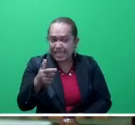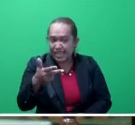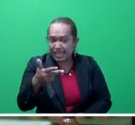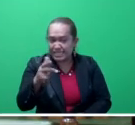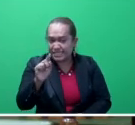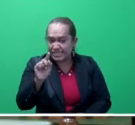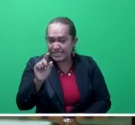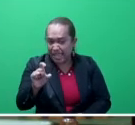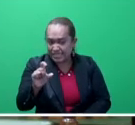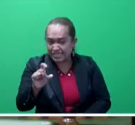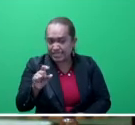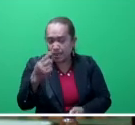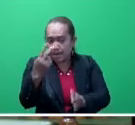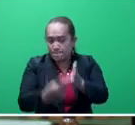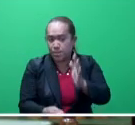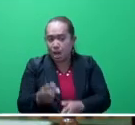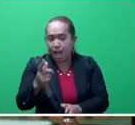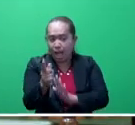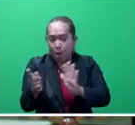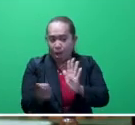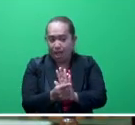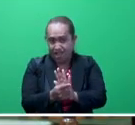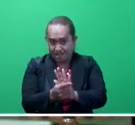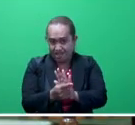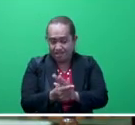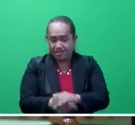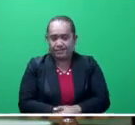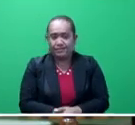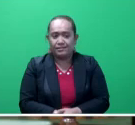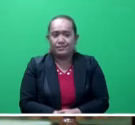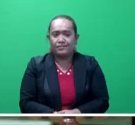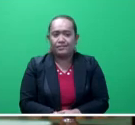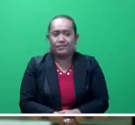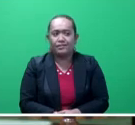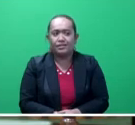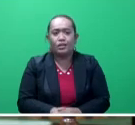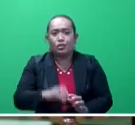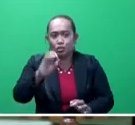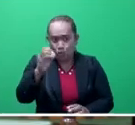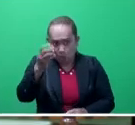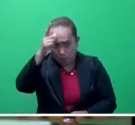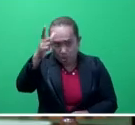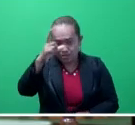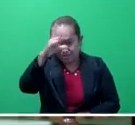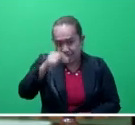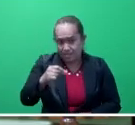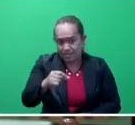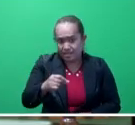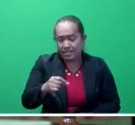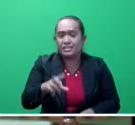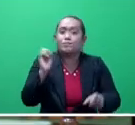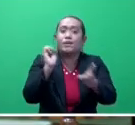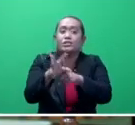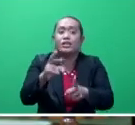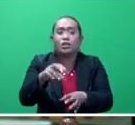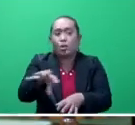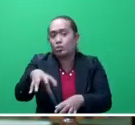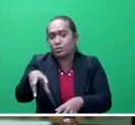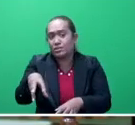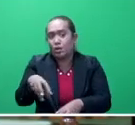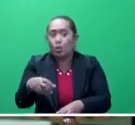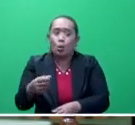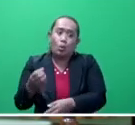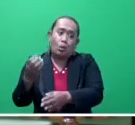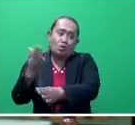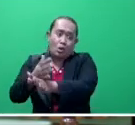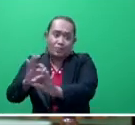$2.68 an hour for a 3-month period when they employ eligible Fijians who did not have a job pre-COVID, and in particular those from